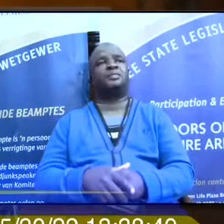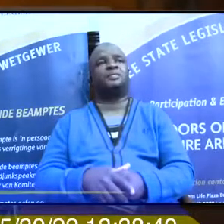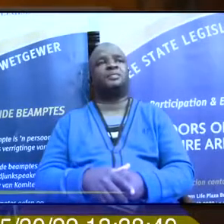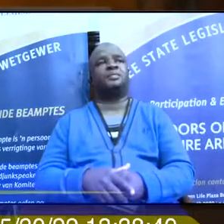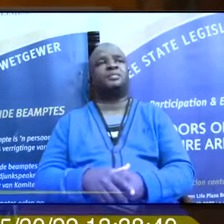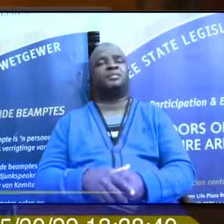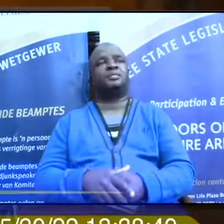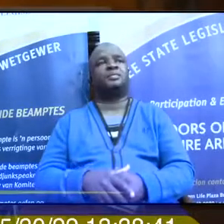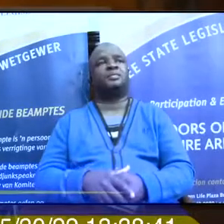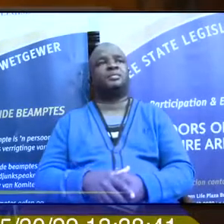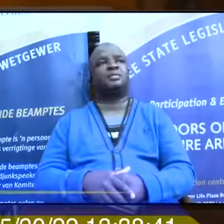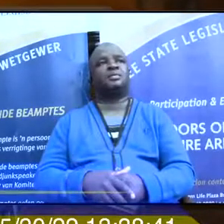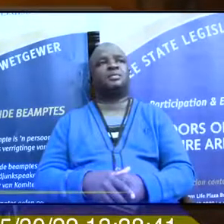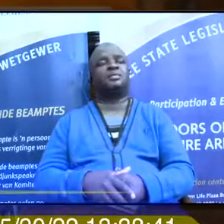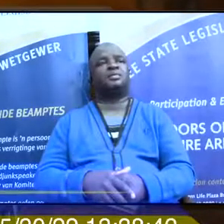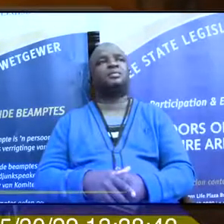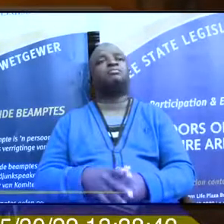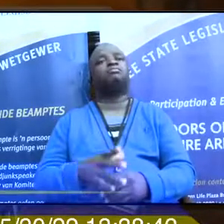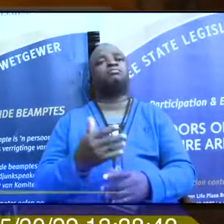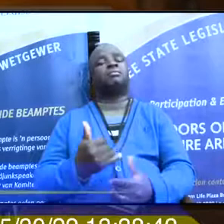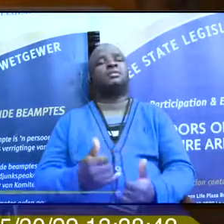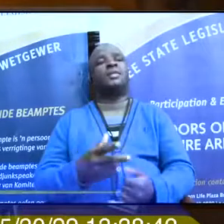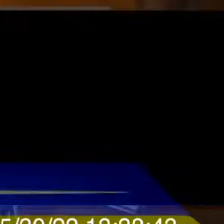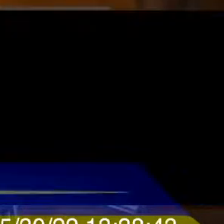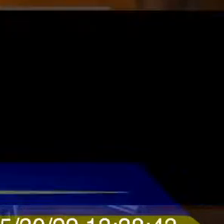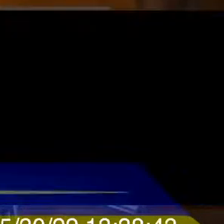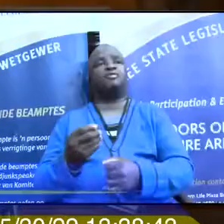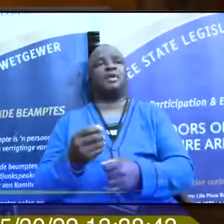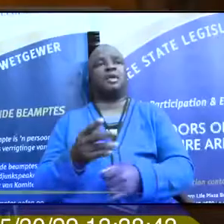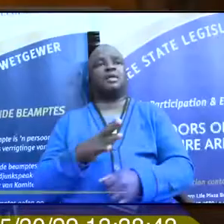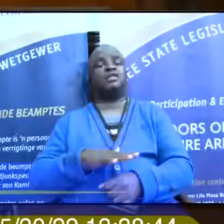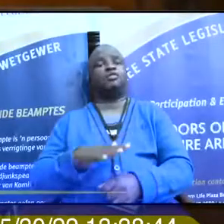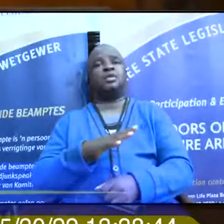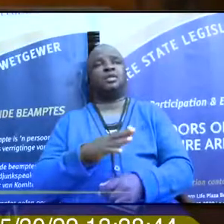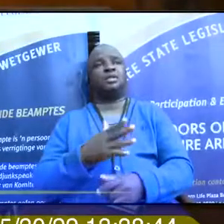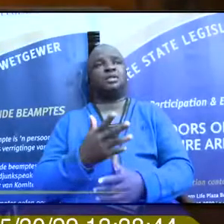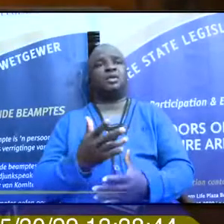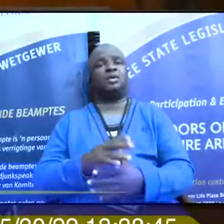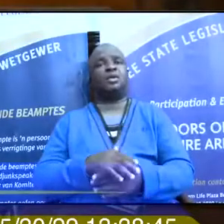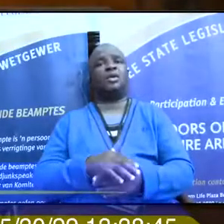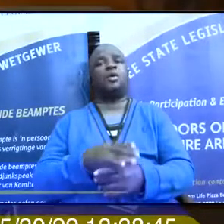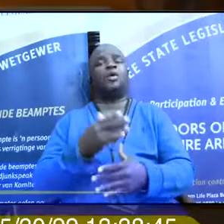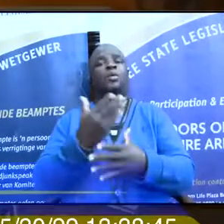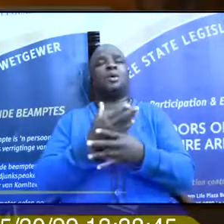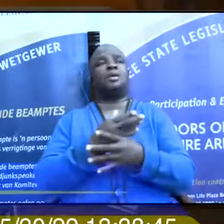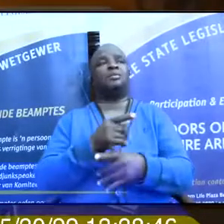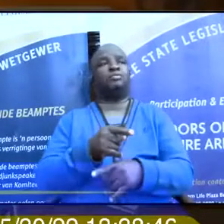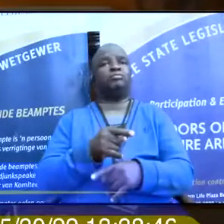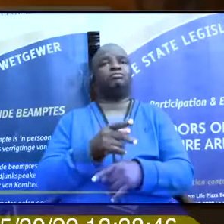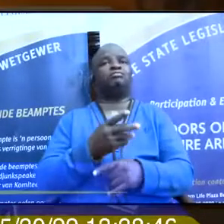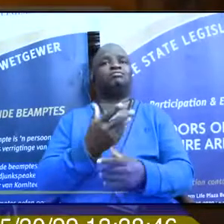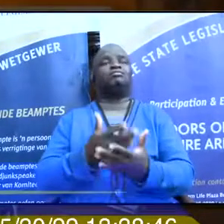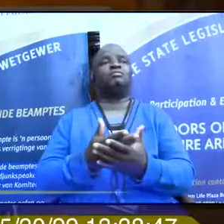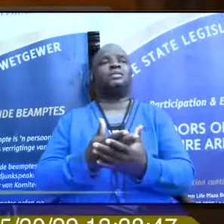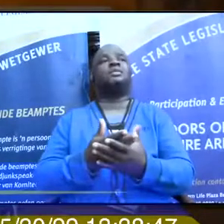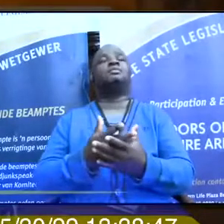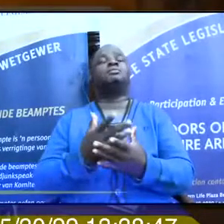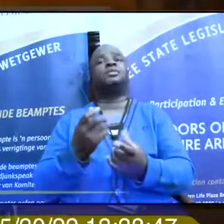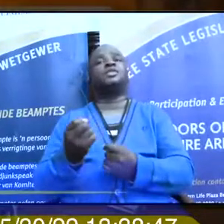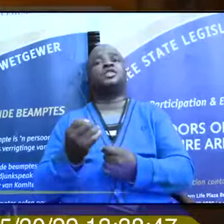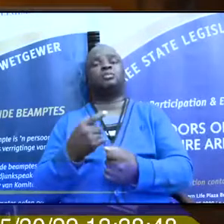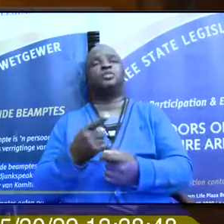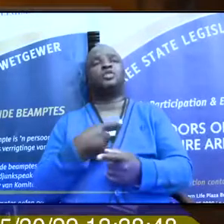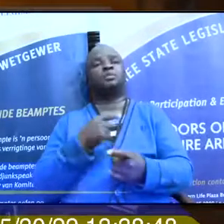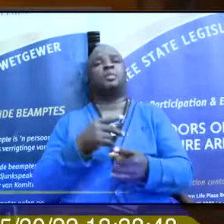with with a situation where these yet these workers they are returned not you're not because their companies are not making